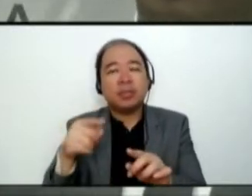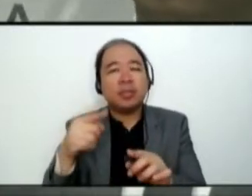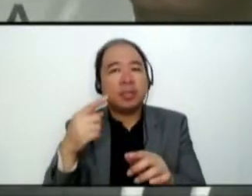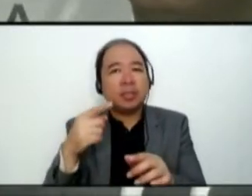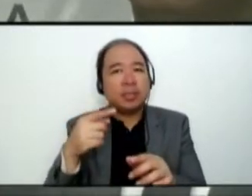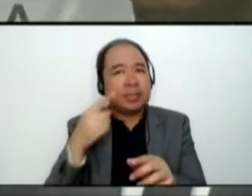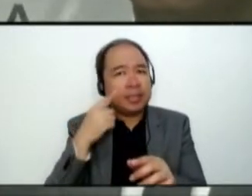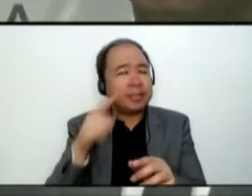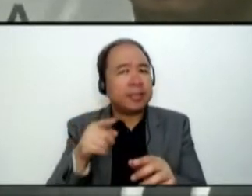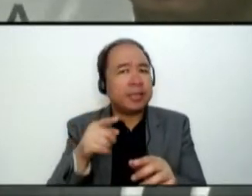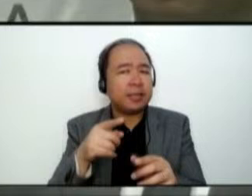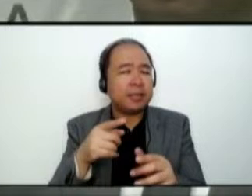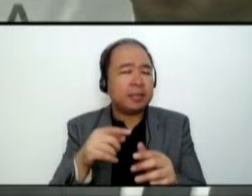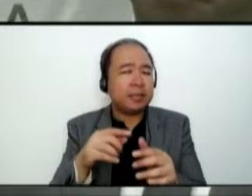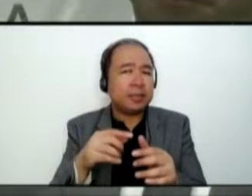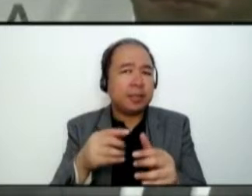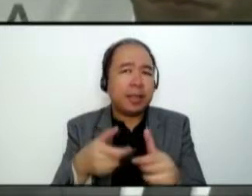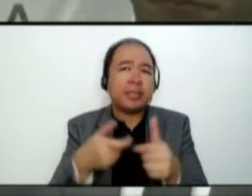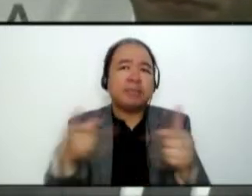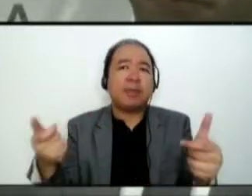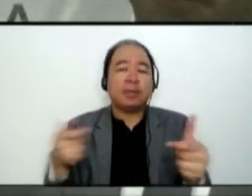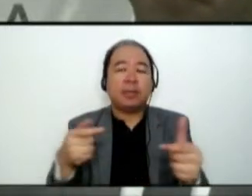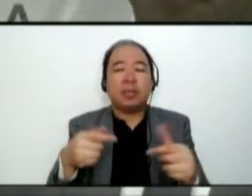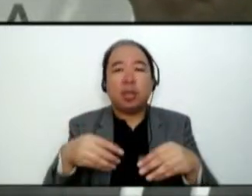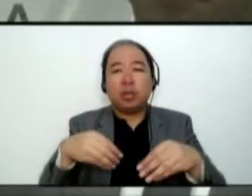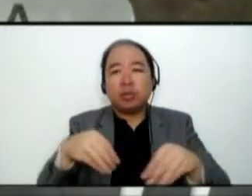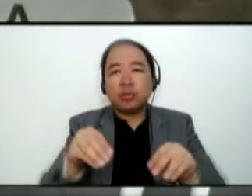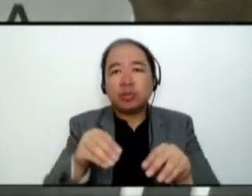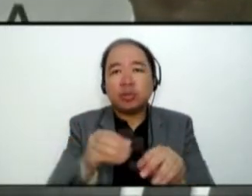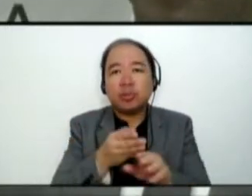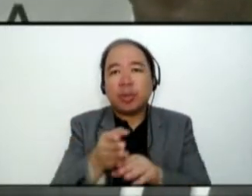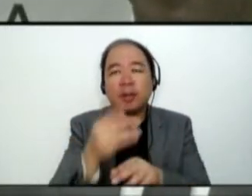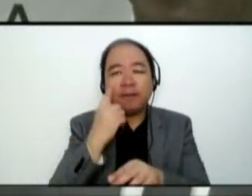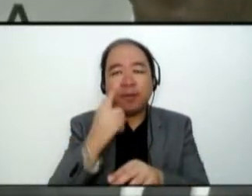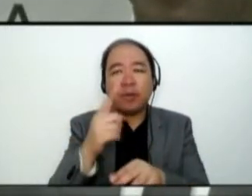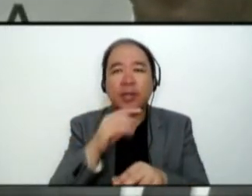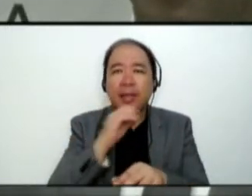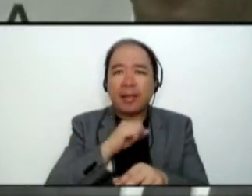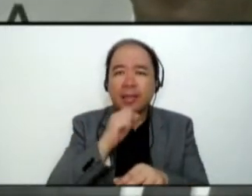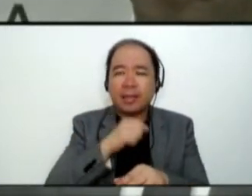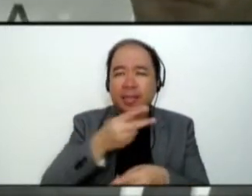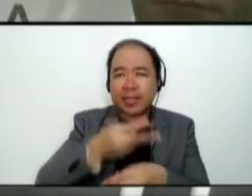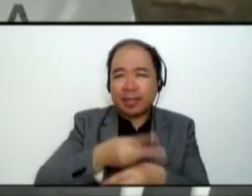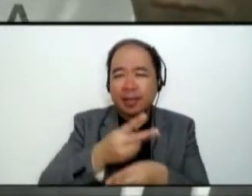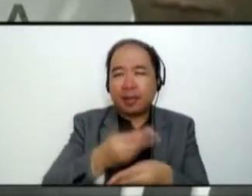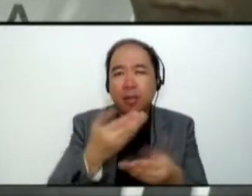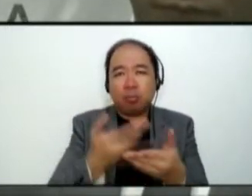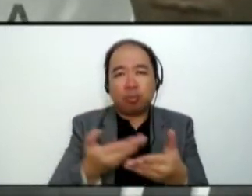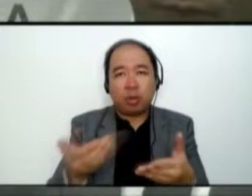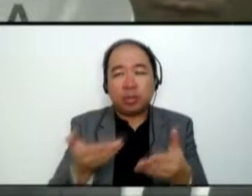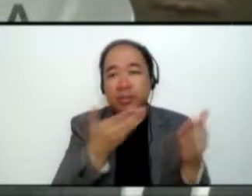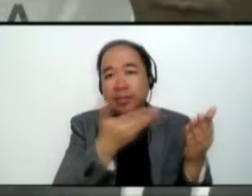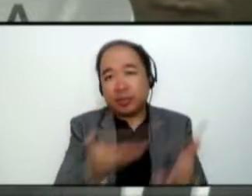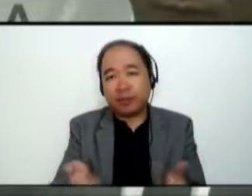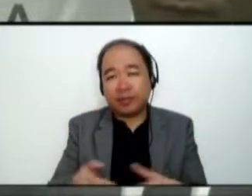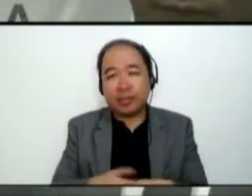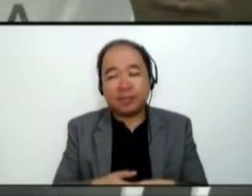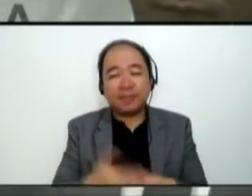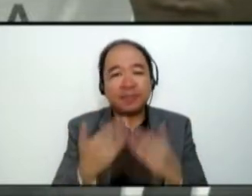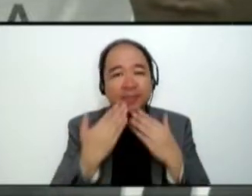chain to expand the supply of elderly care products and services. Thank you for your